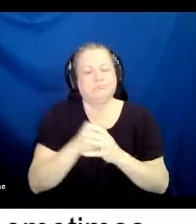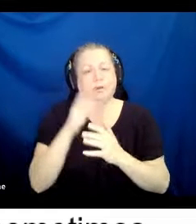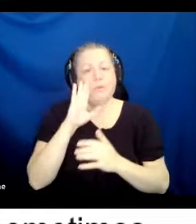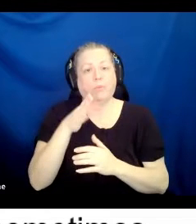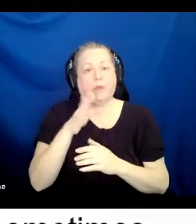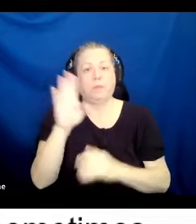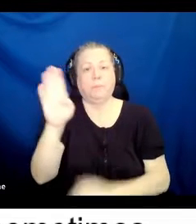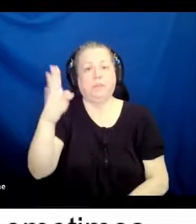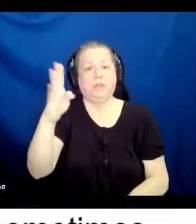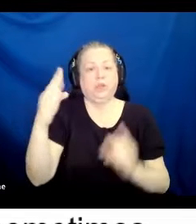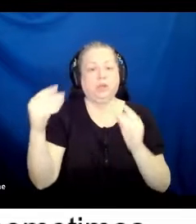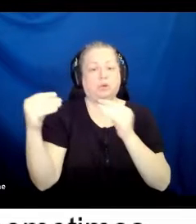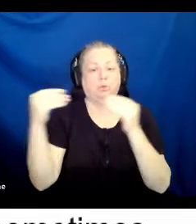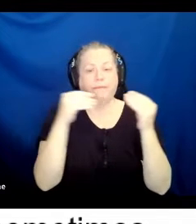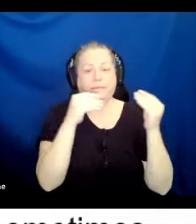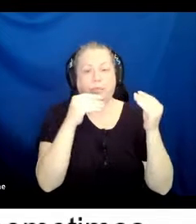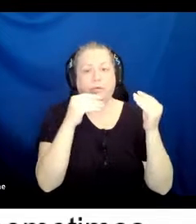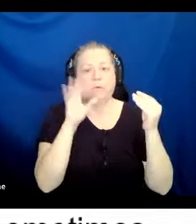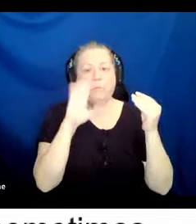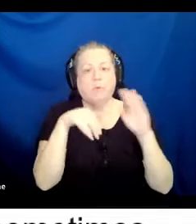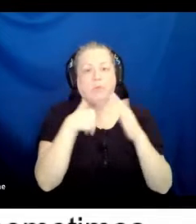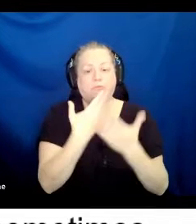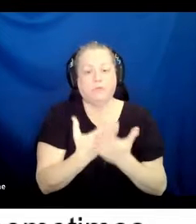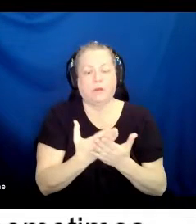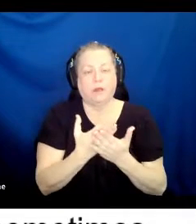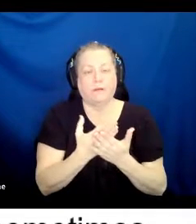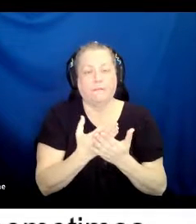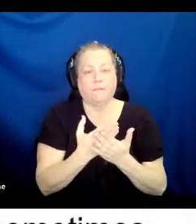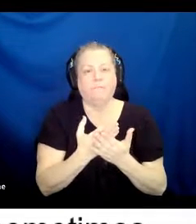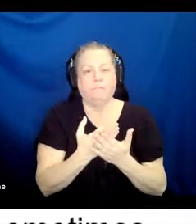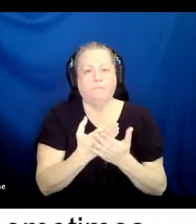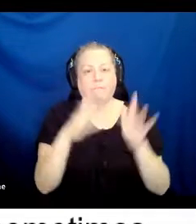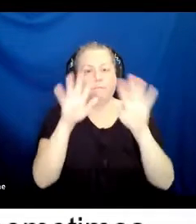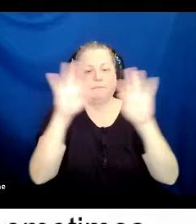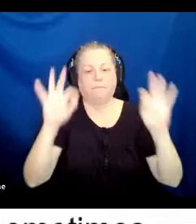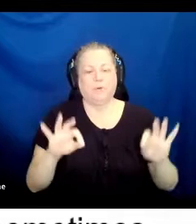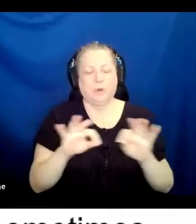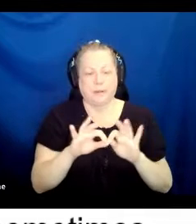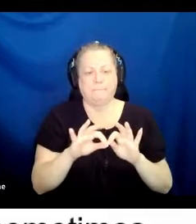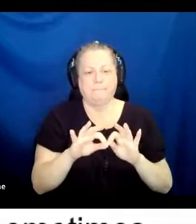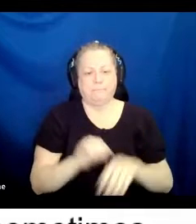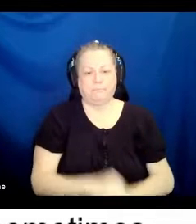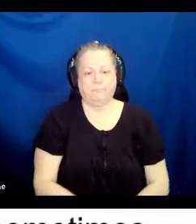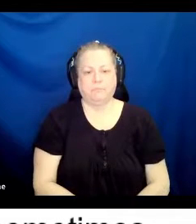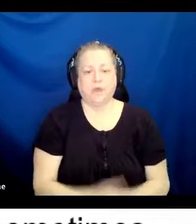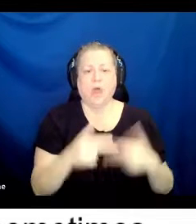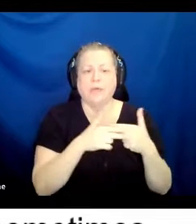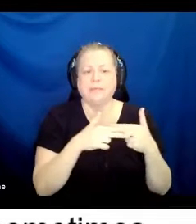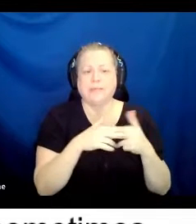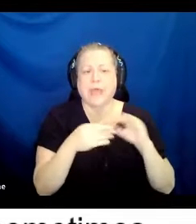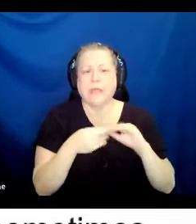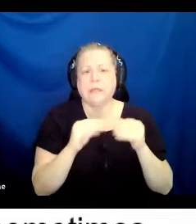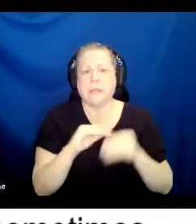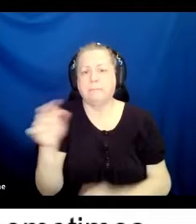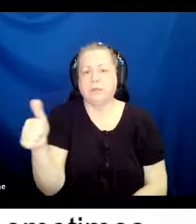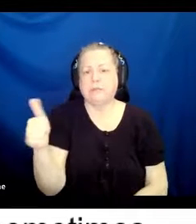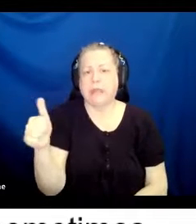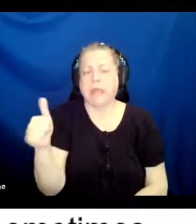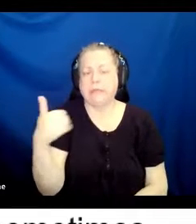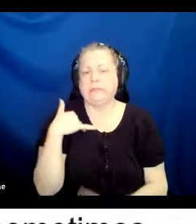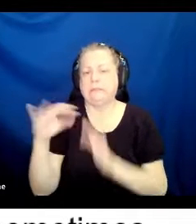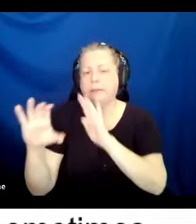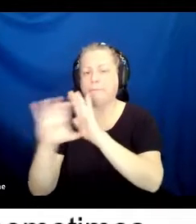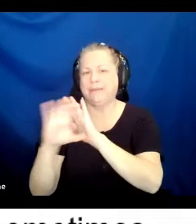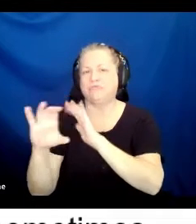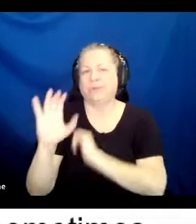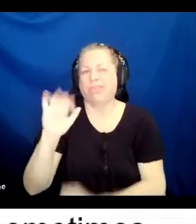blue envelope. So I do, in this slide presentation on slide 10, there is a image of that blue envelope that I